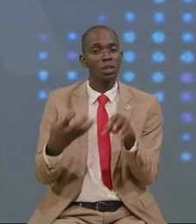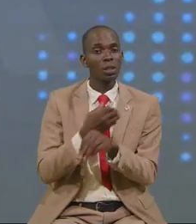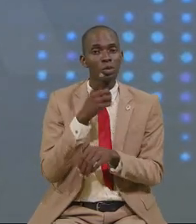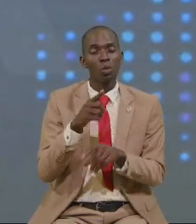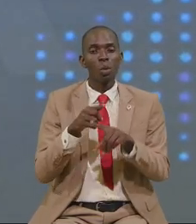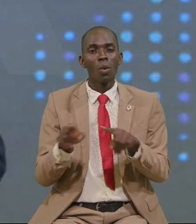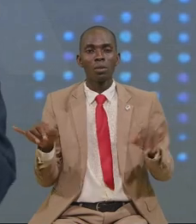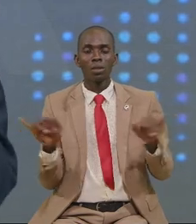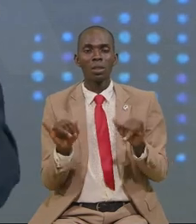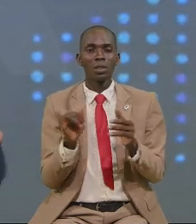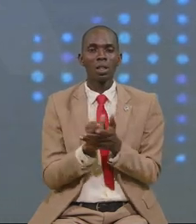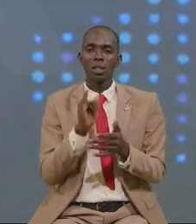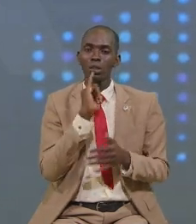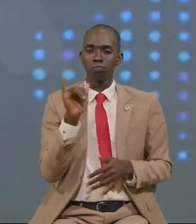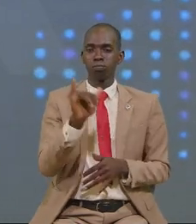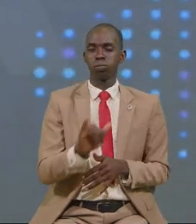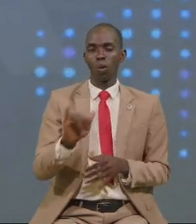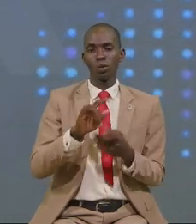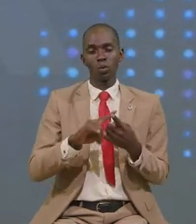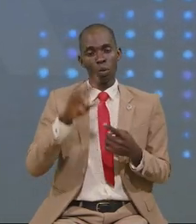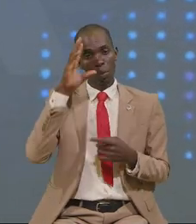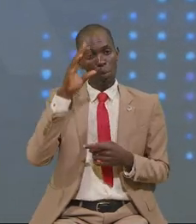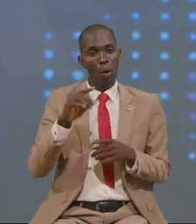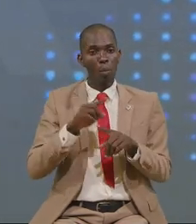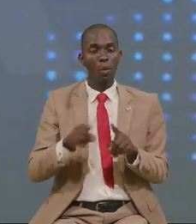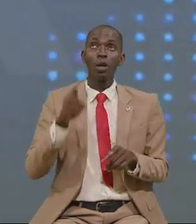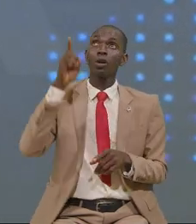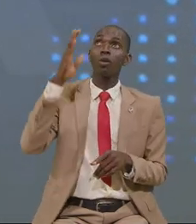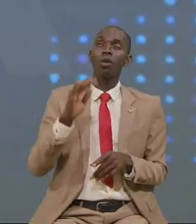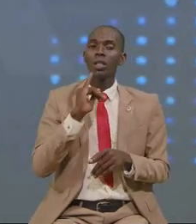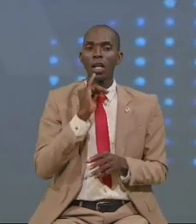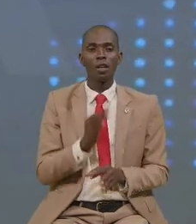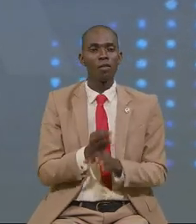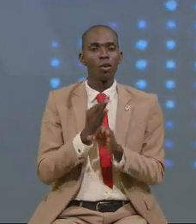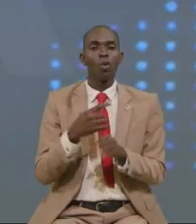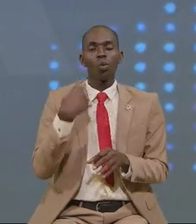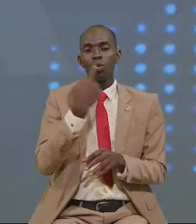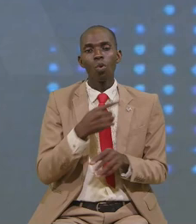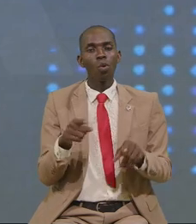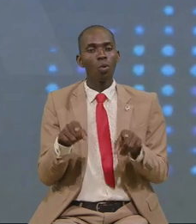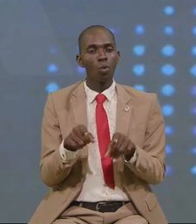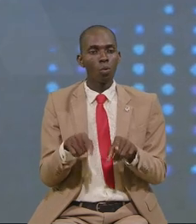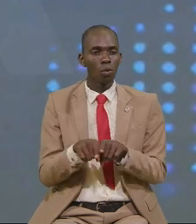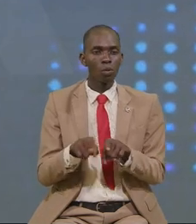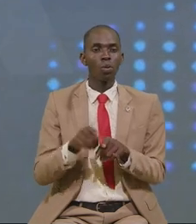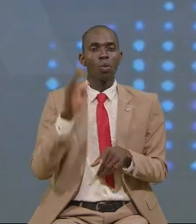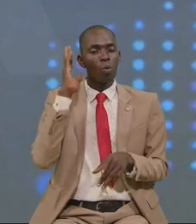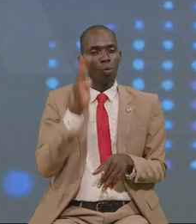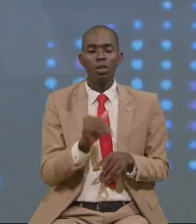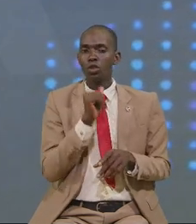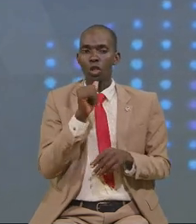is common to man, but God is faithful, who will not suffer